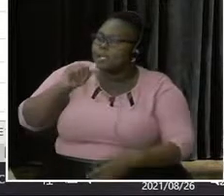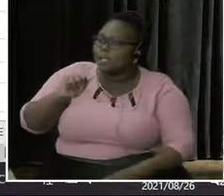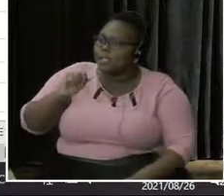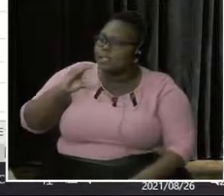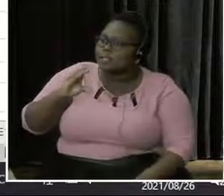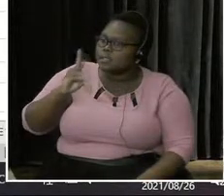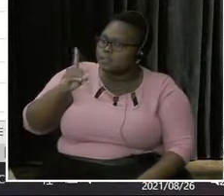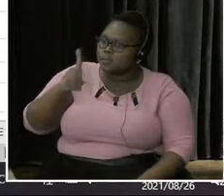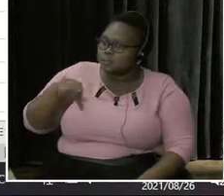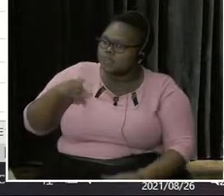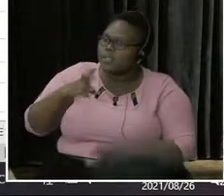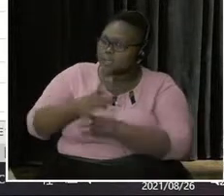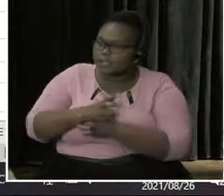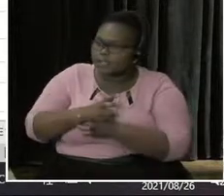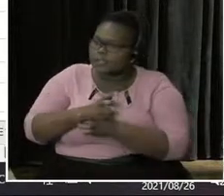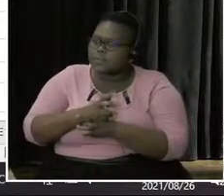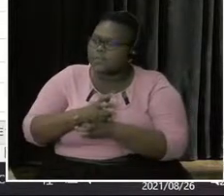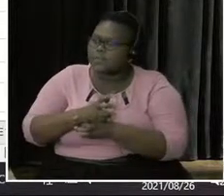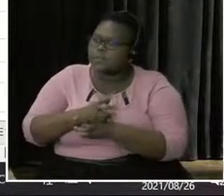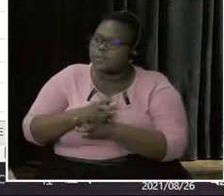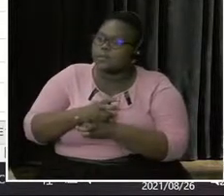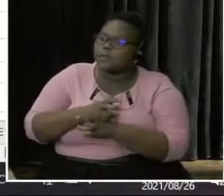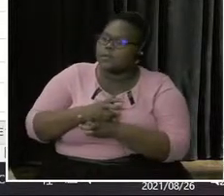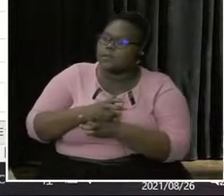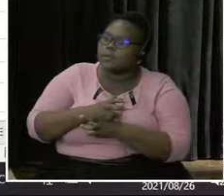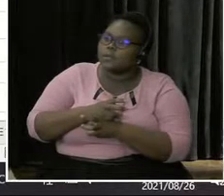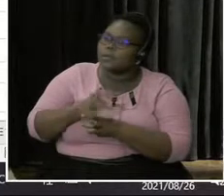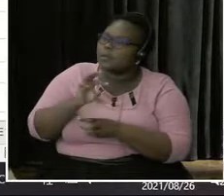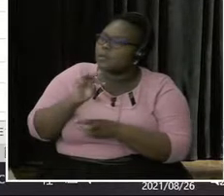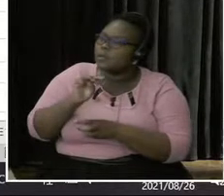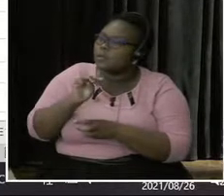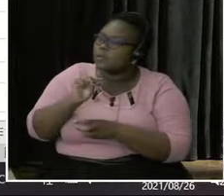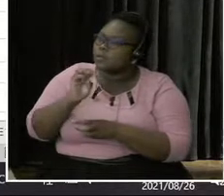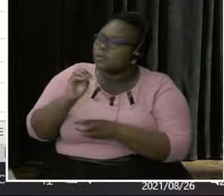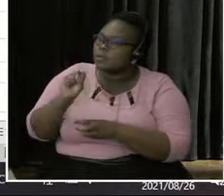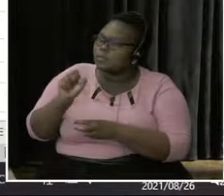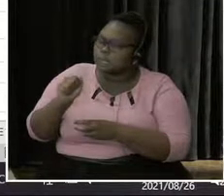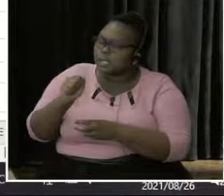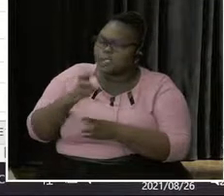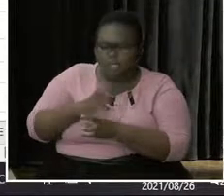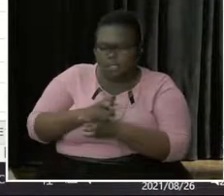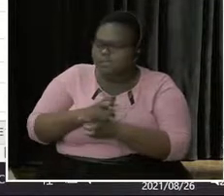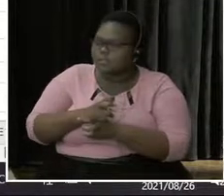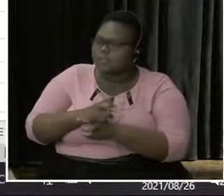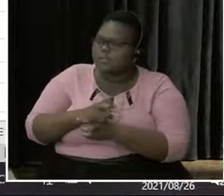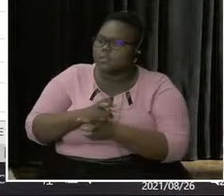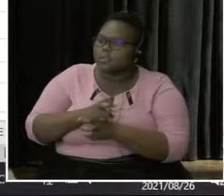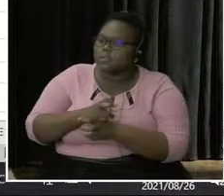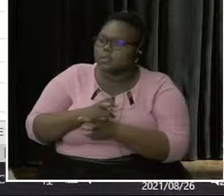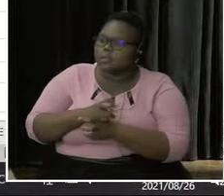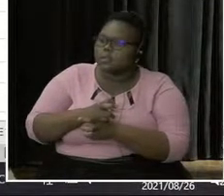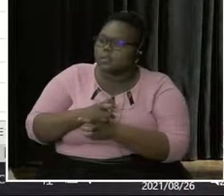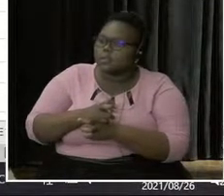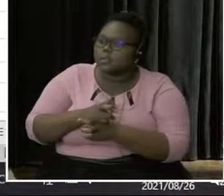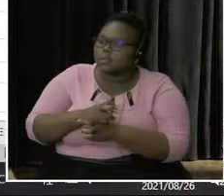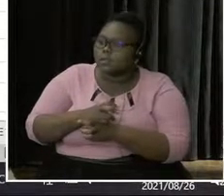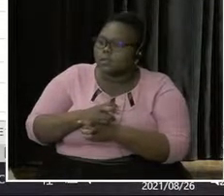Madam Speaker. ACDP is against. Mosa is against. Musa is against.